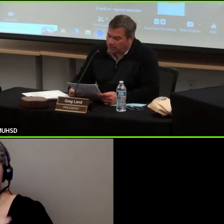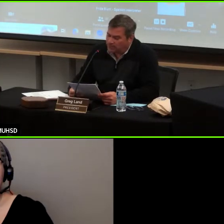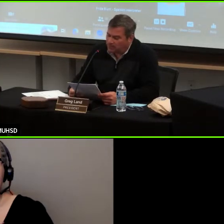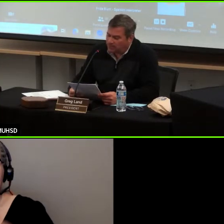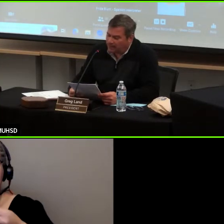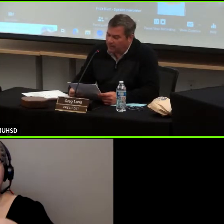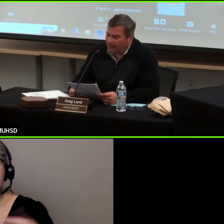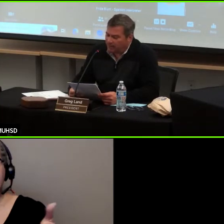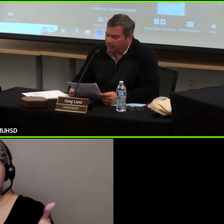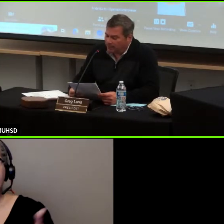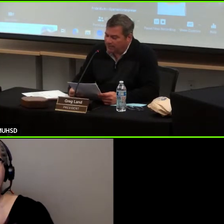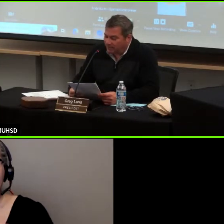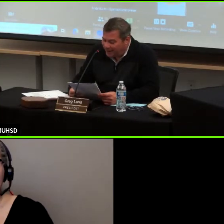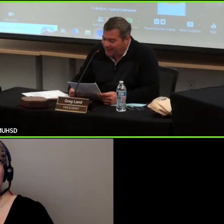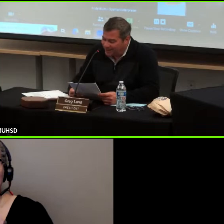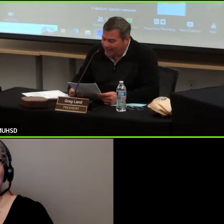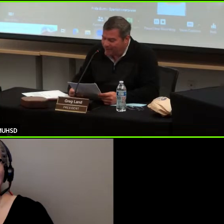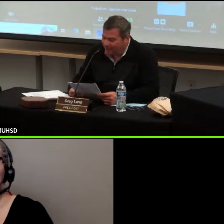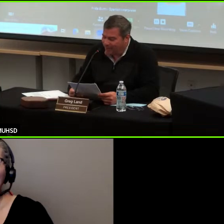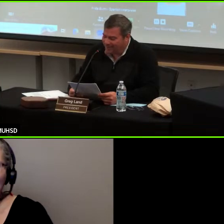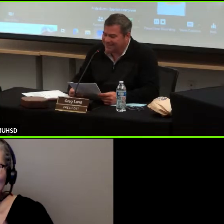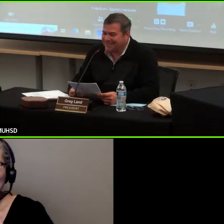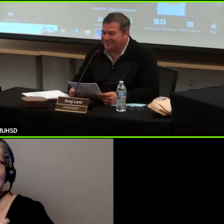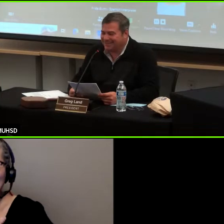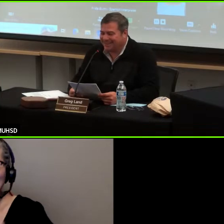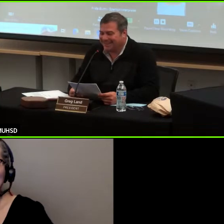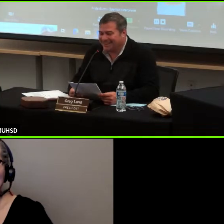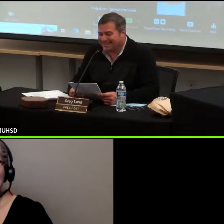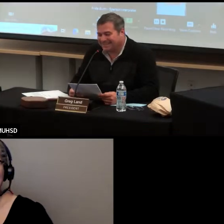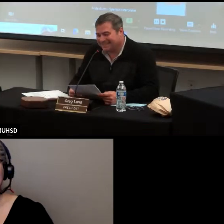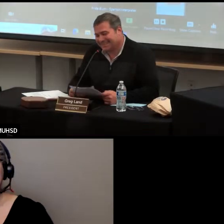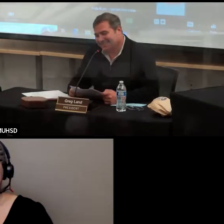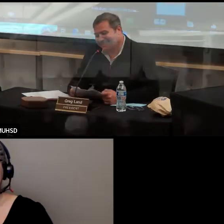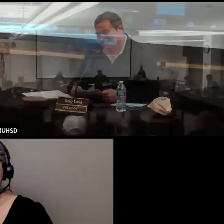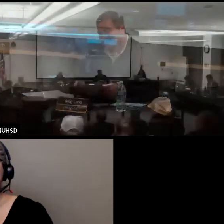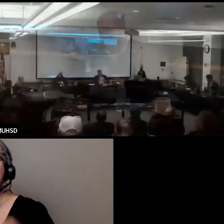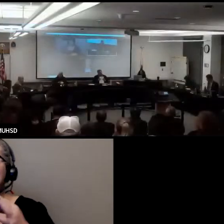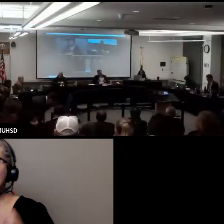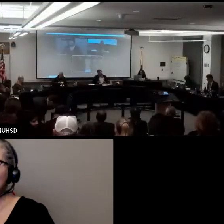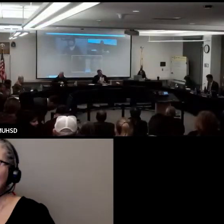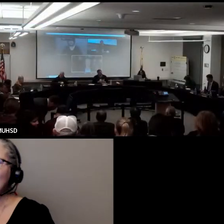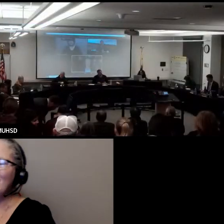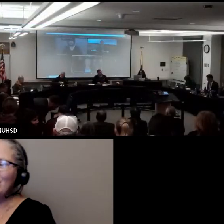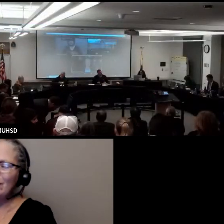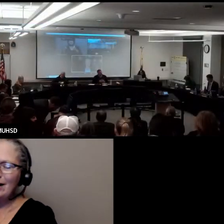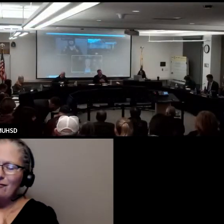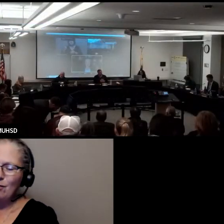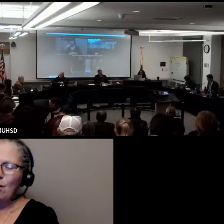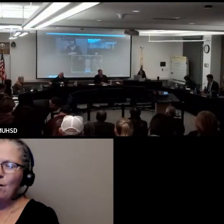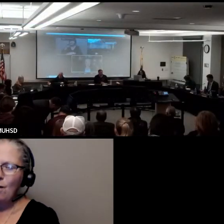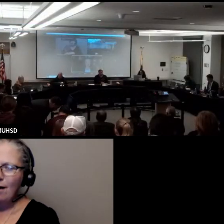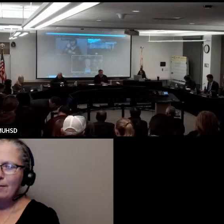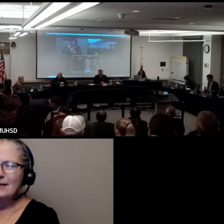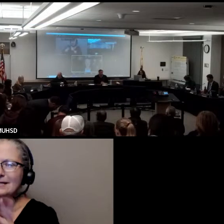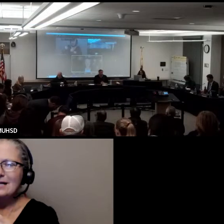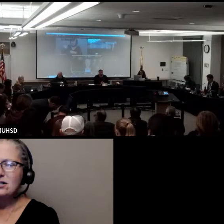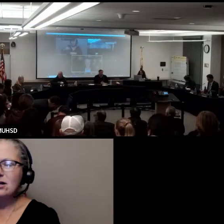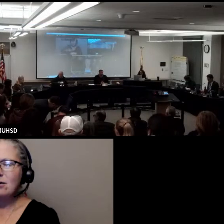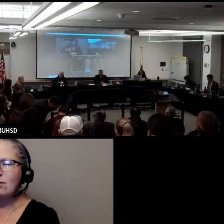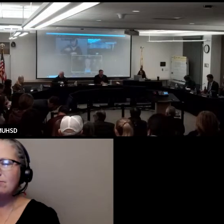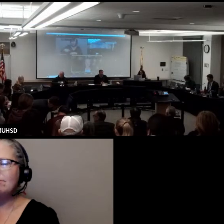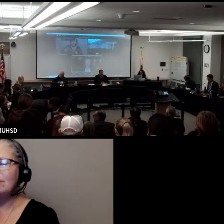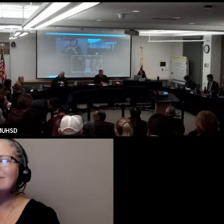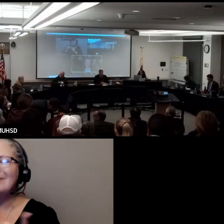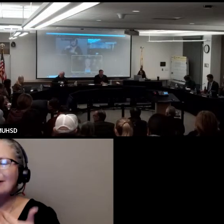communicate that for us this evening? Gracias. Absolutely. Good afternoon, everyone, and welcome to this session. Muy buenas tardes a